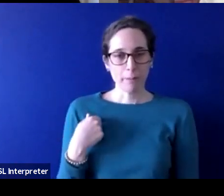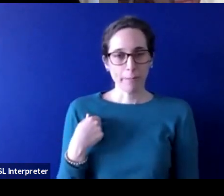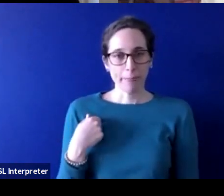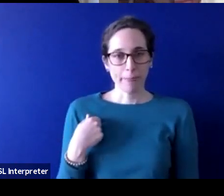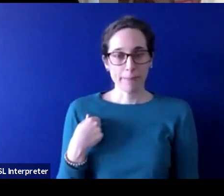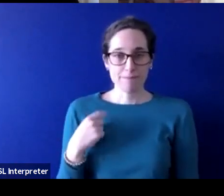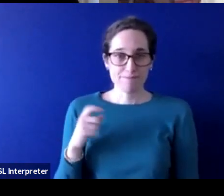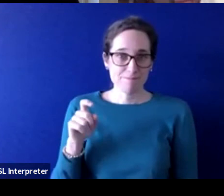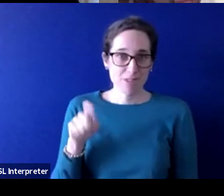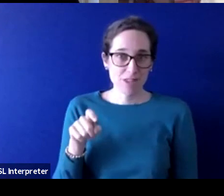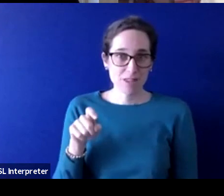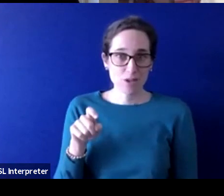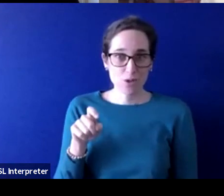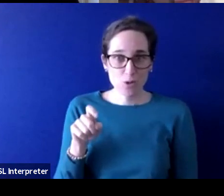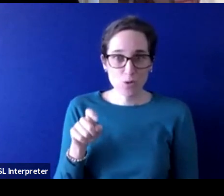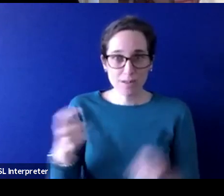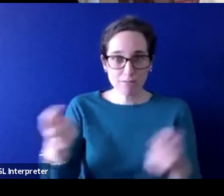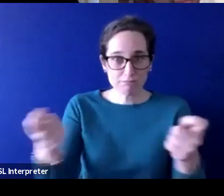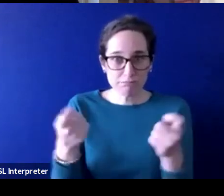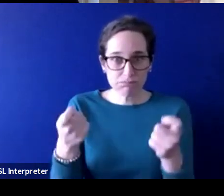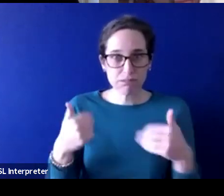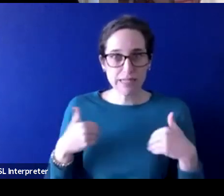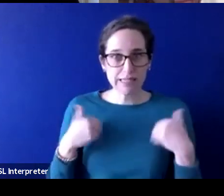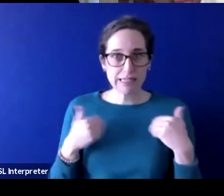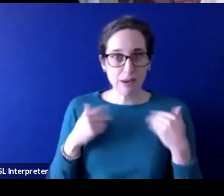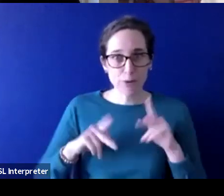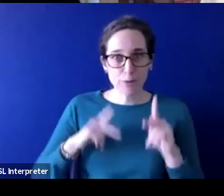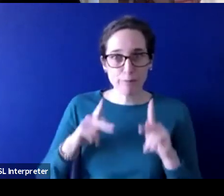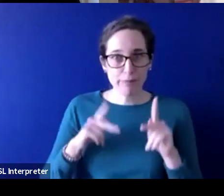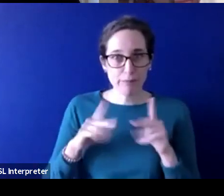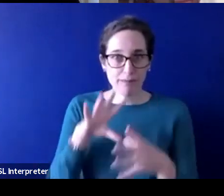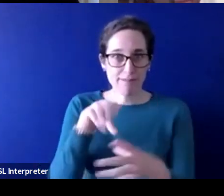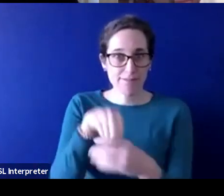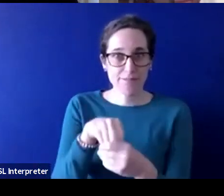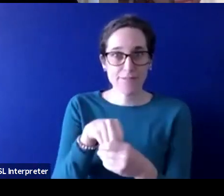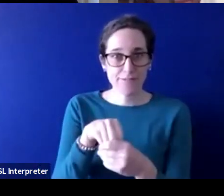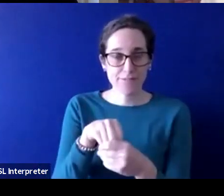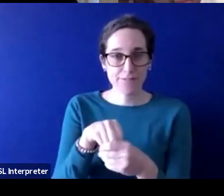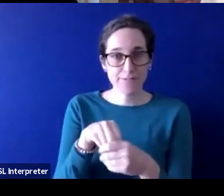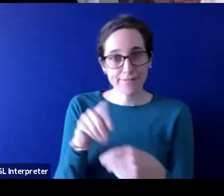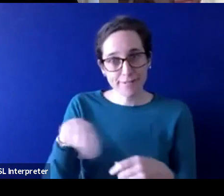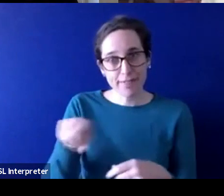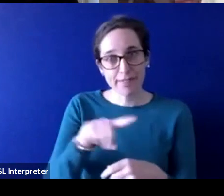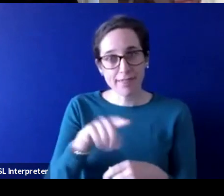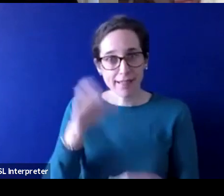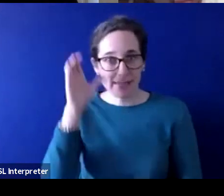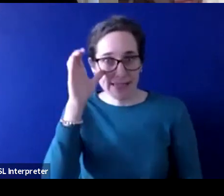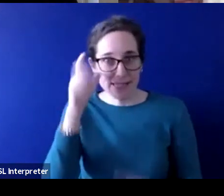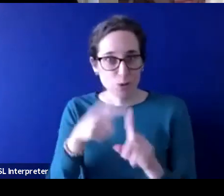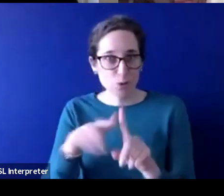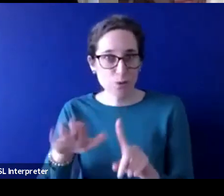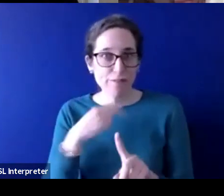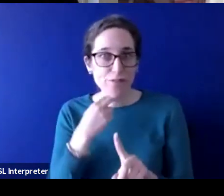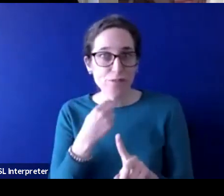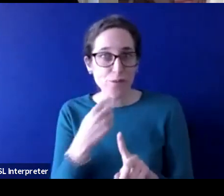just got to get younger people in that know what's going on in the world that have the voice, you know. So you know what,